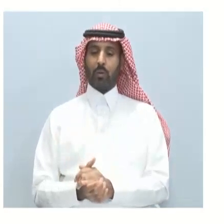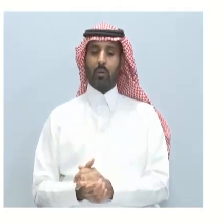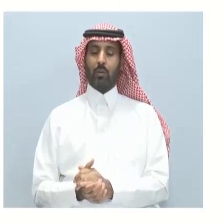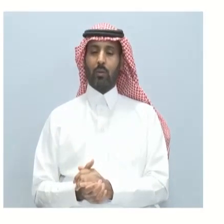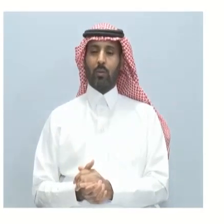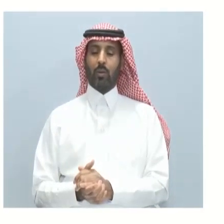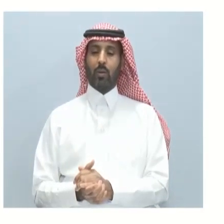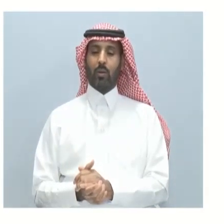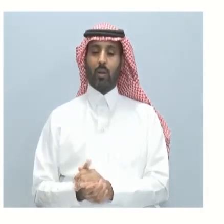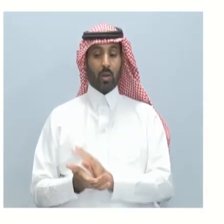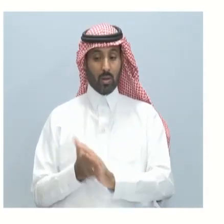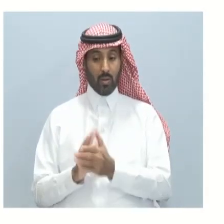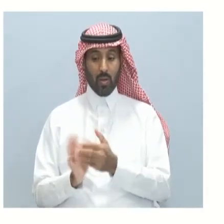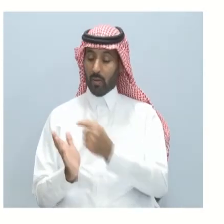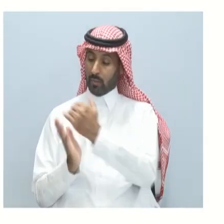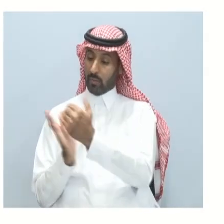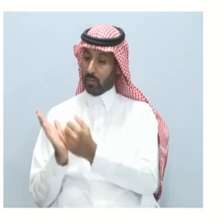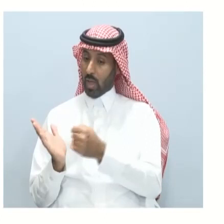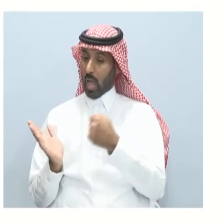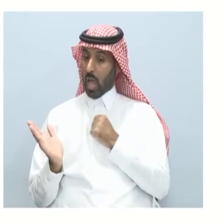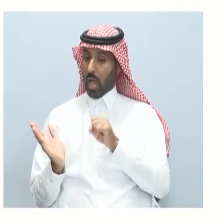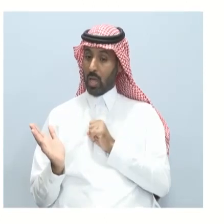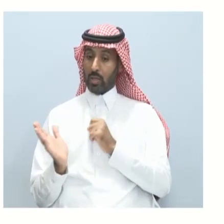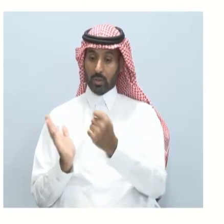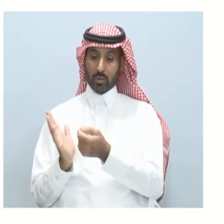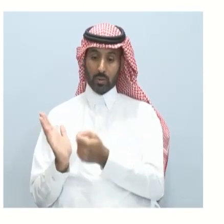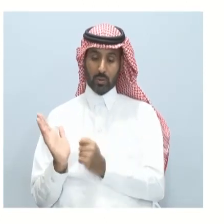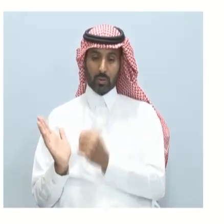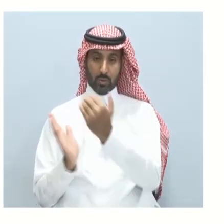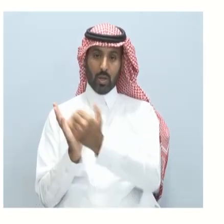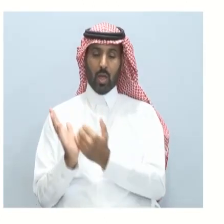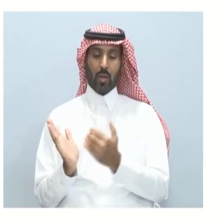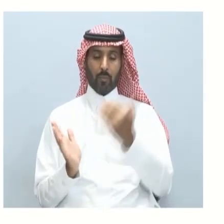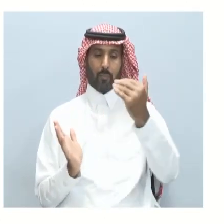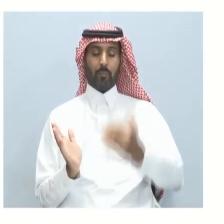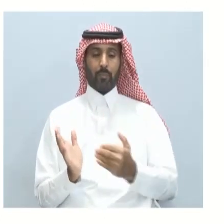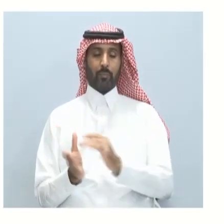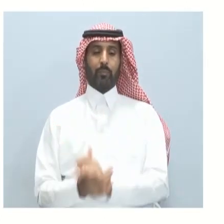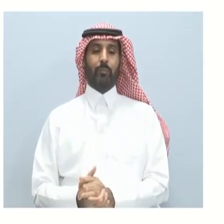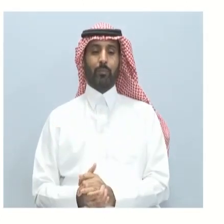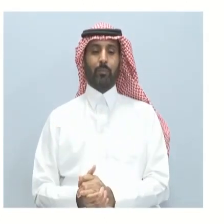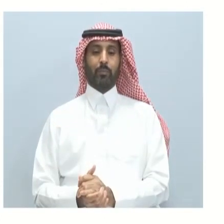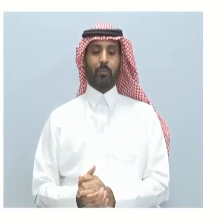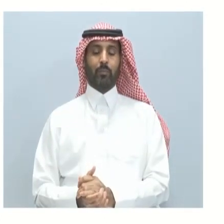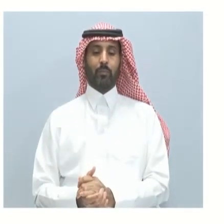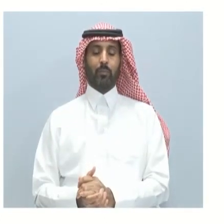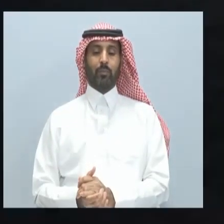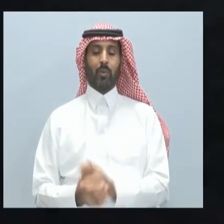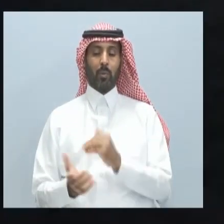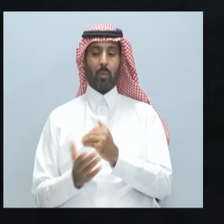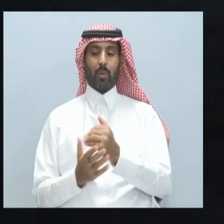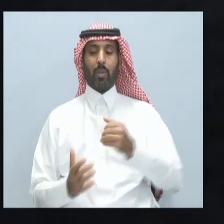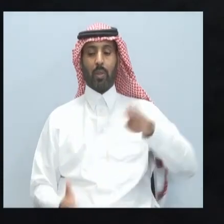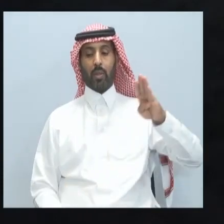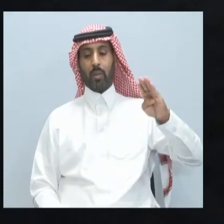So I have my complete essay here. I wrote it. This is the essay that I prepared for or about Hiba and May here,